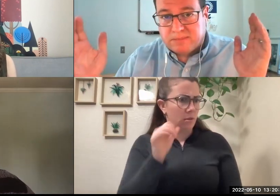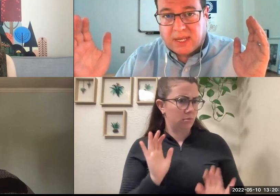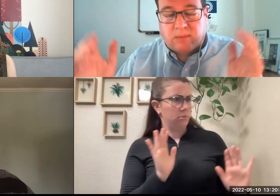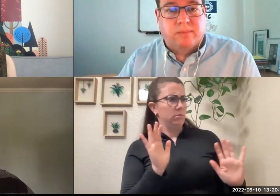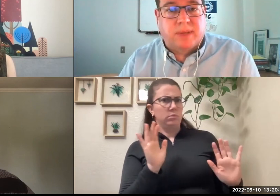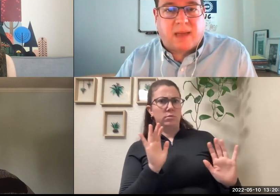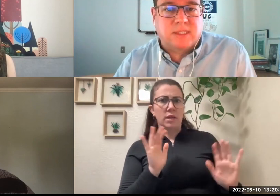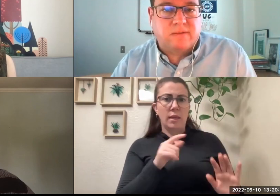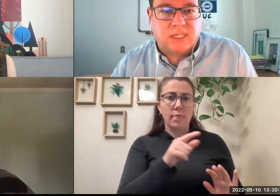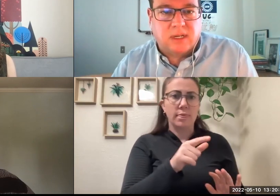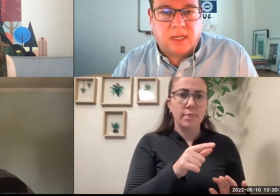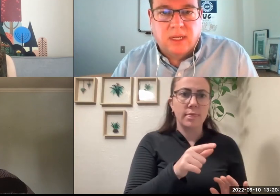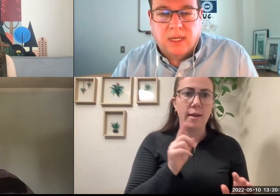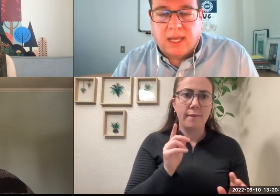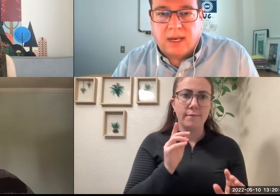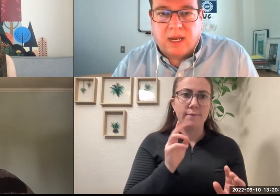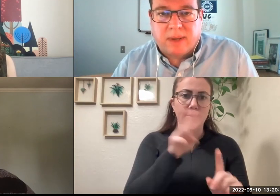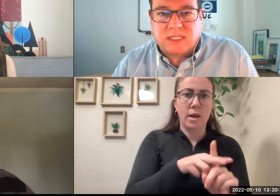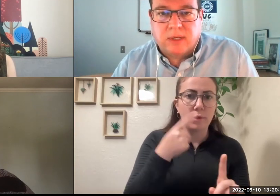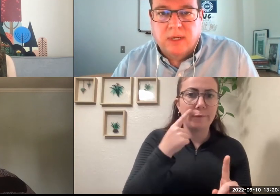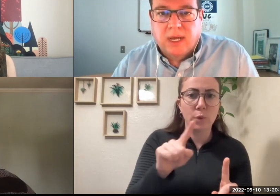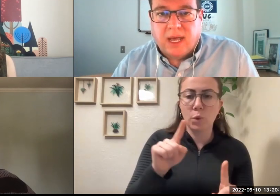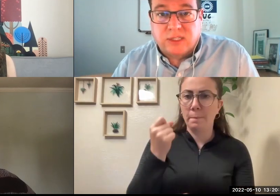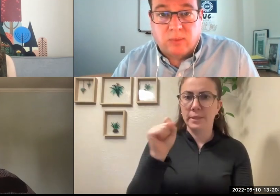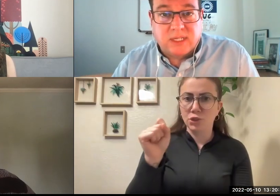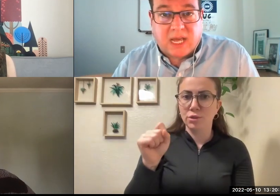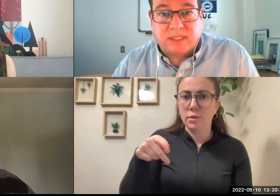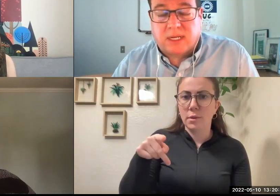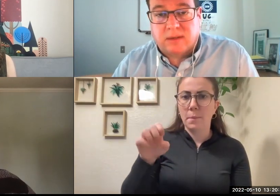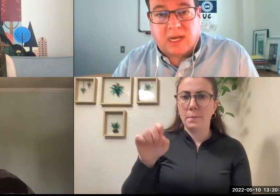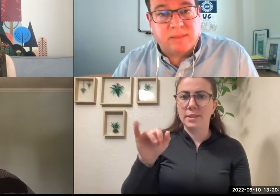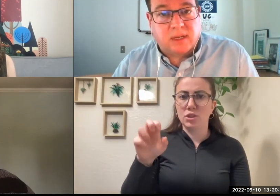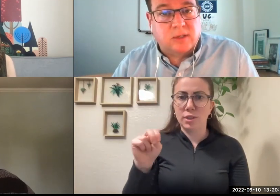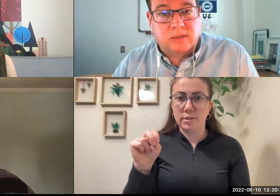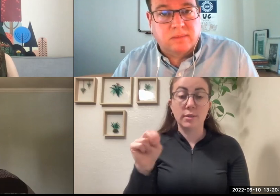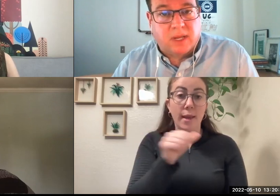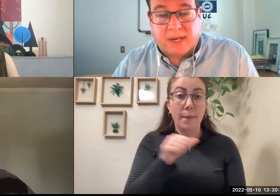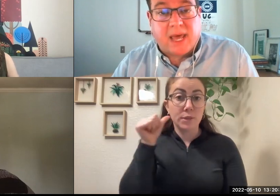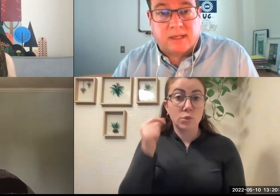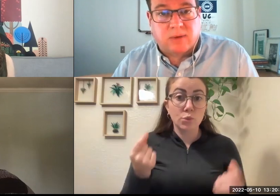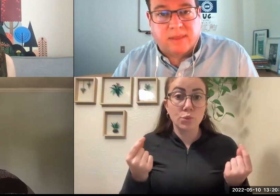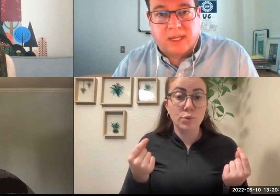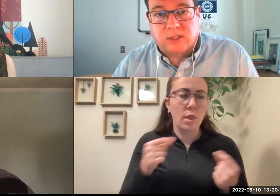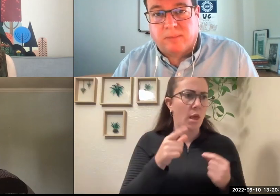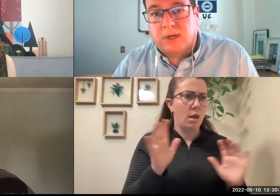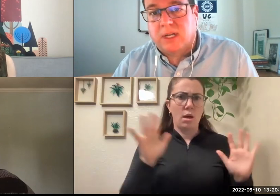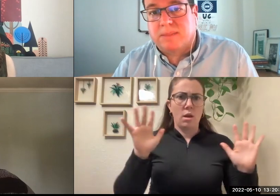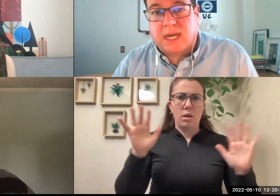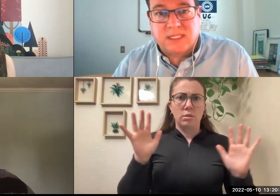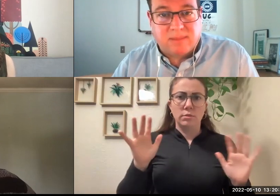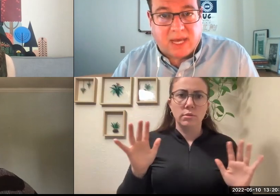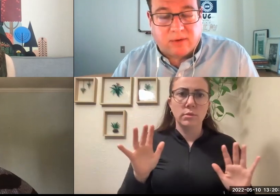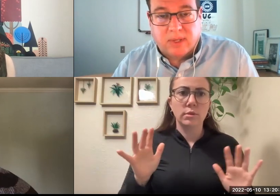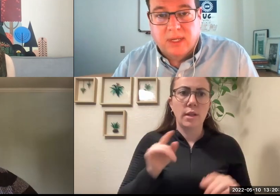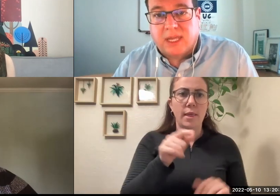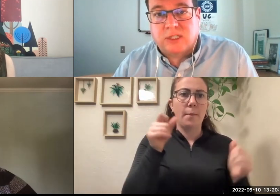for a big Amazon facility in Bessemer. And so what does Amazon do? Amazon goes like bananas, right? They start putting up